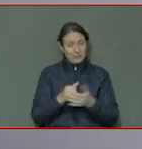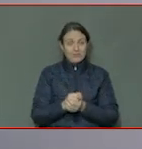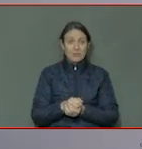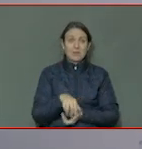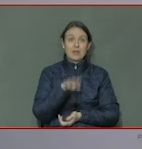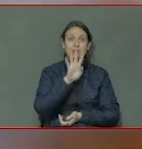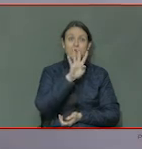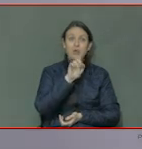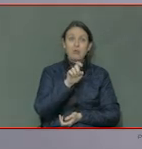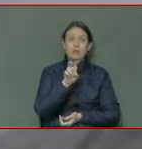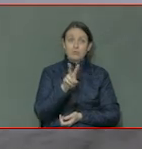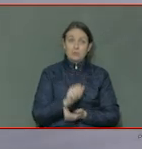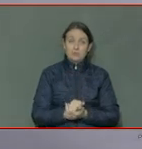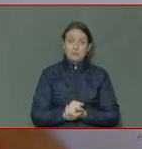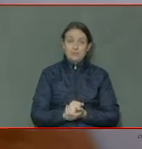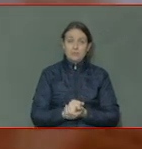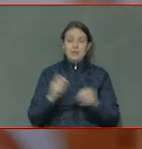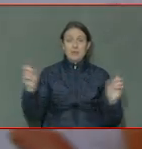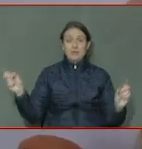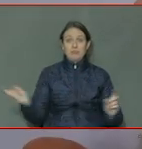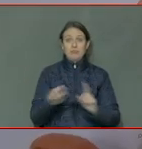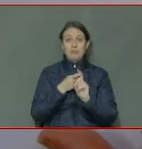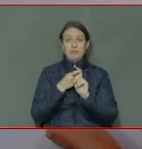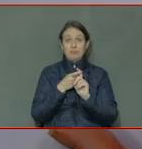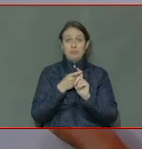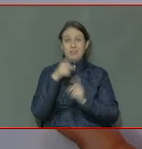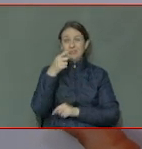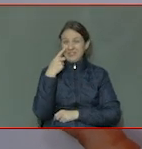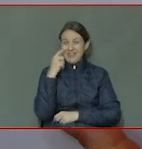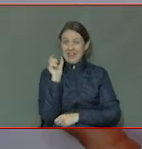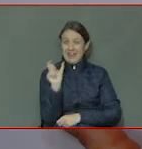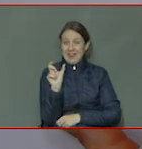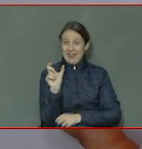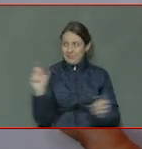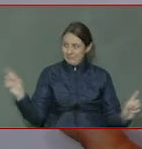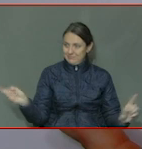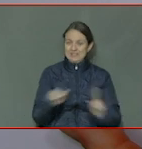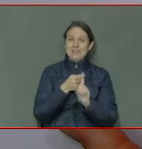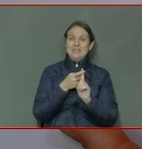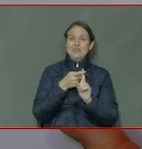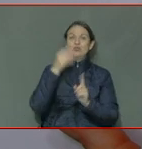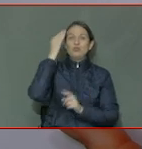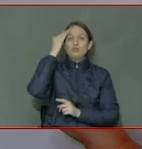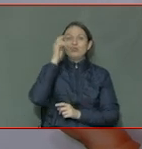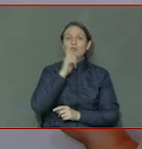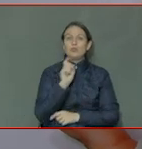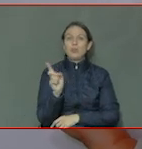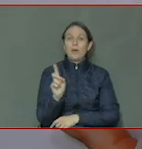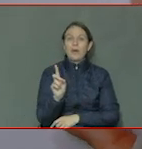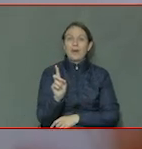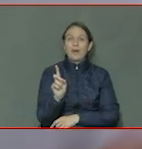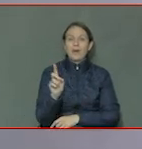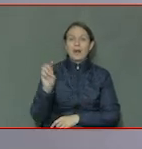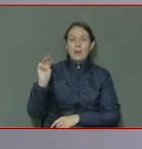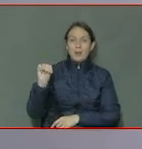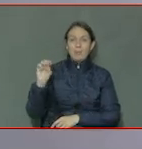4.2. There's a collision. So as soon as you see the word collision, you know it's momentum. Okay, now